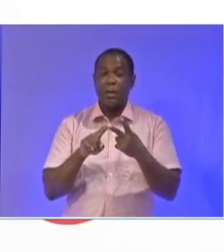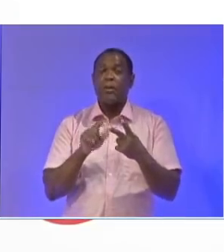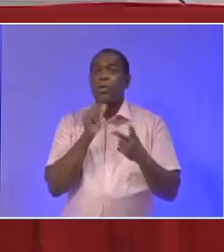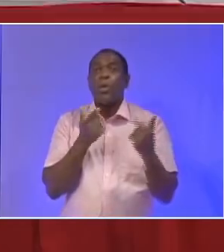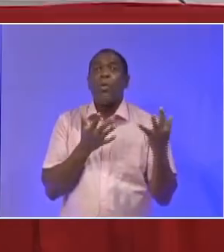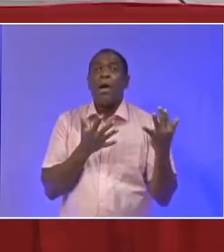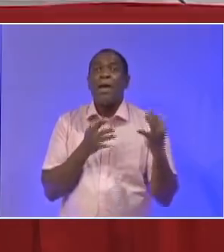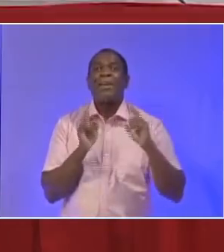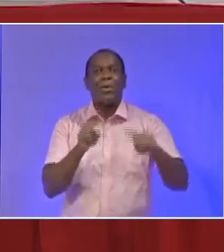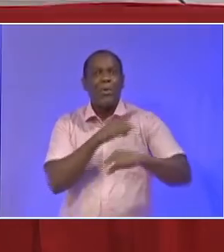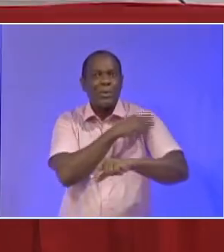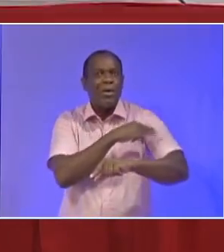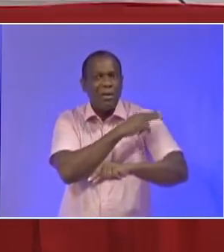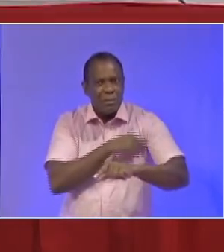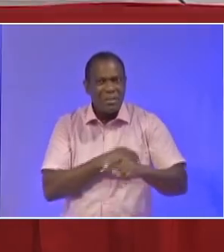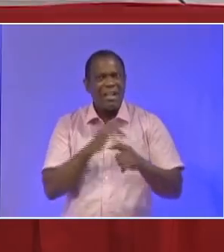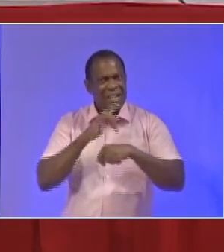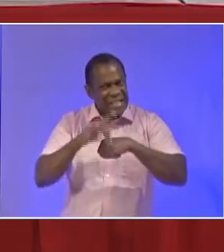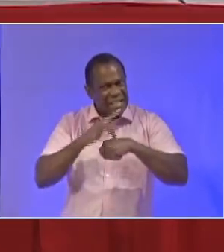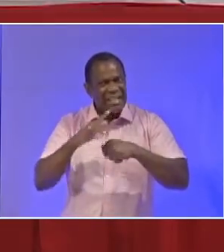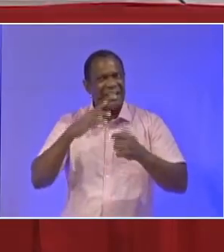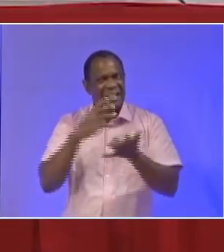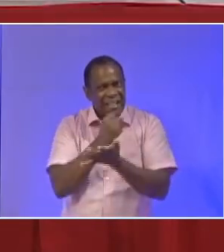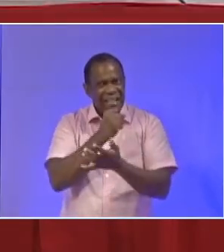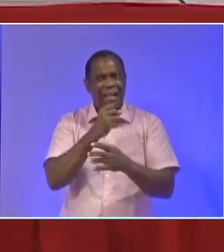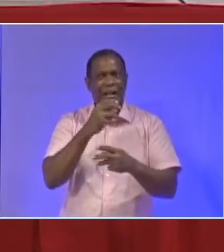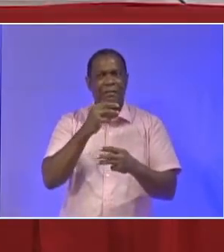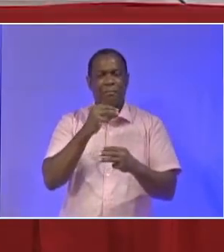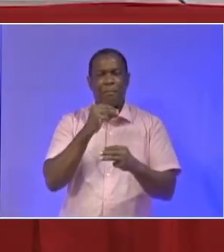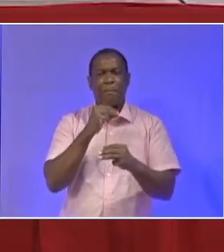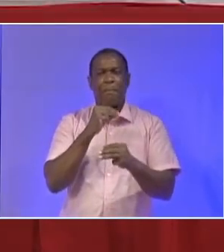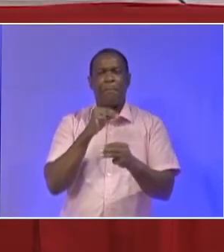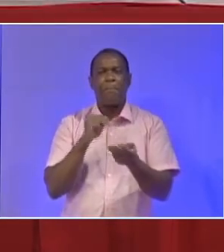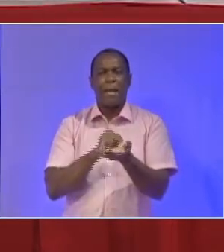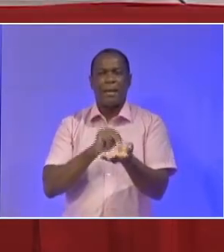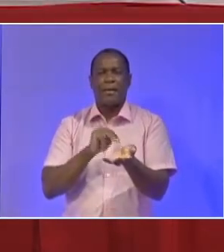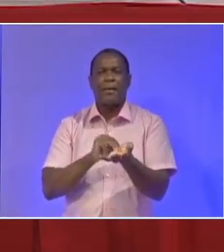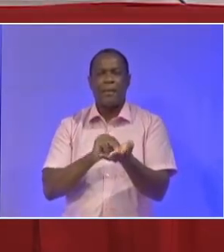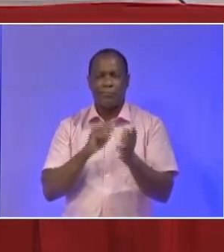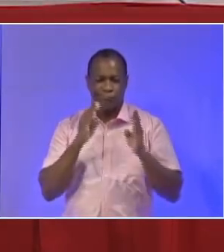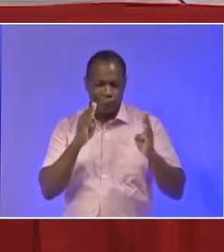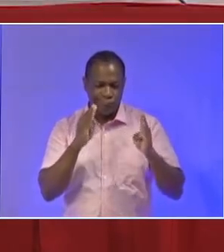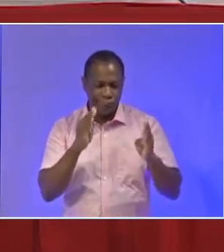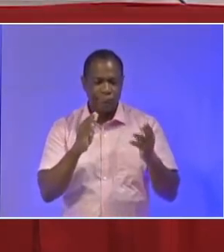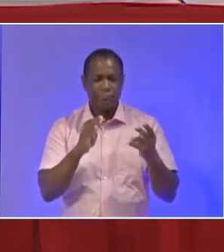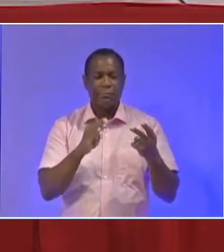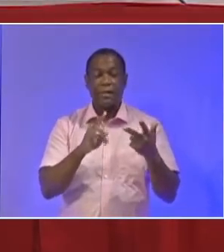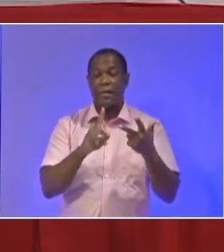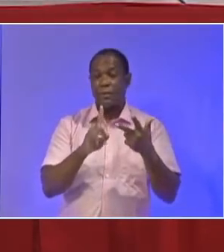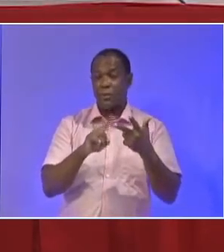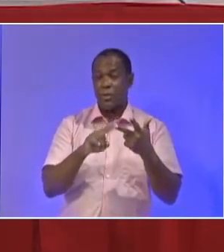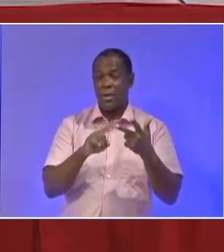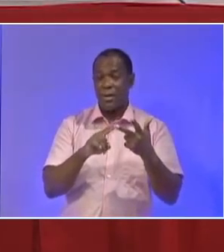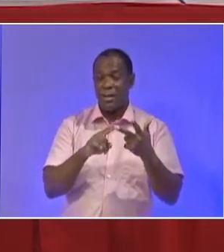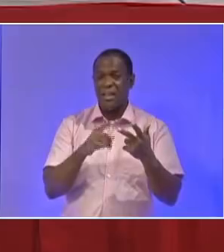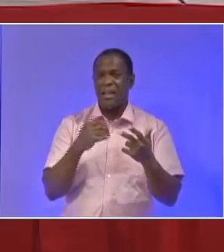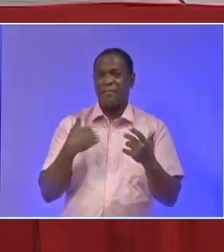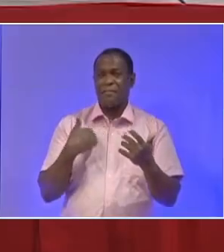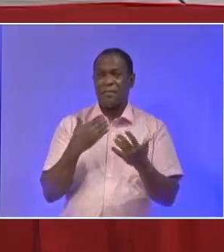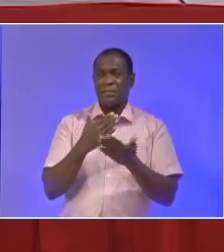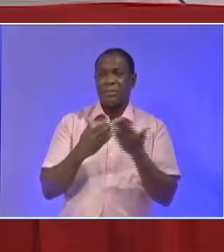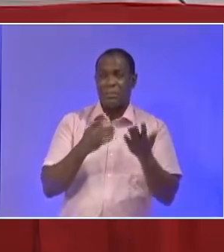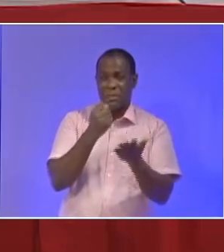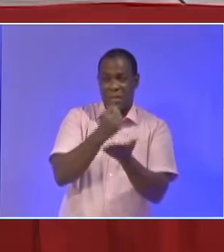over to Minister Dayal Singh, who will provide the latest COVID-19 vaccination figures and an update relating to